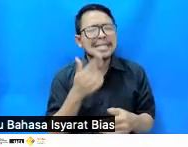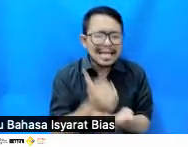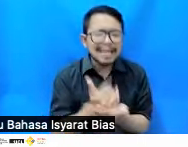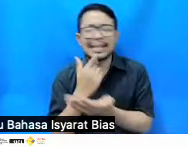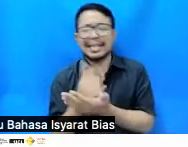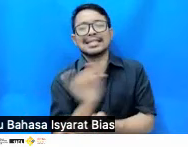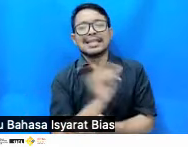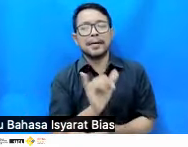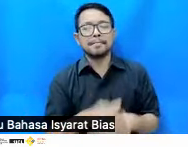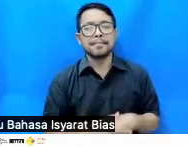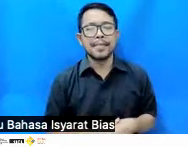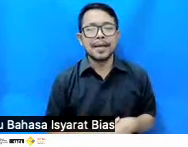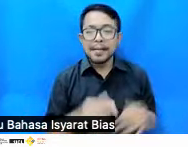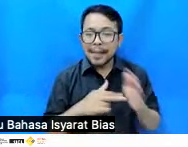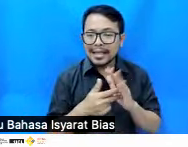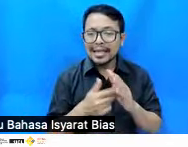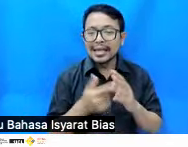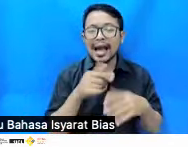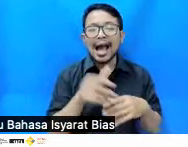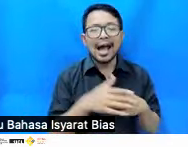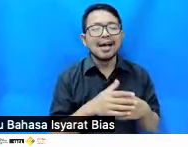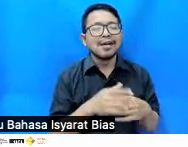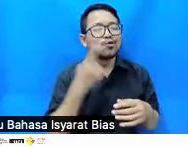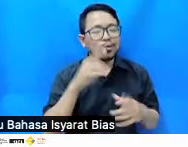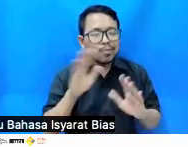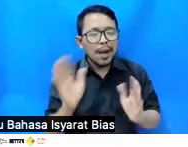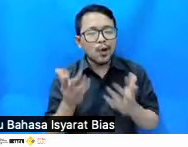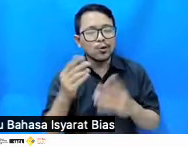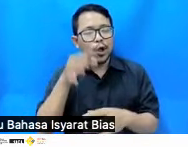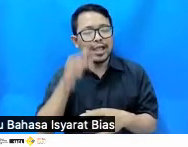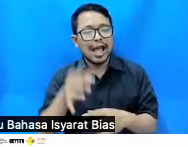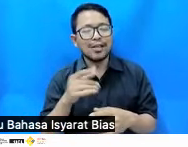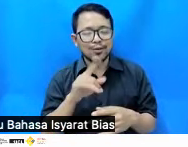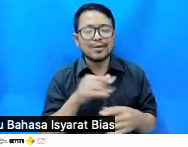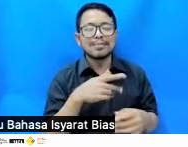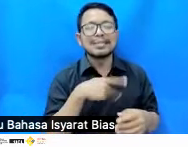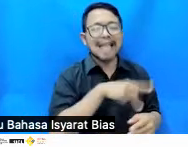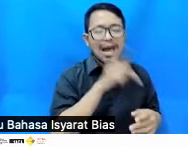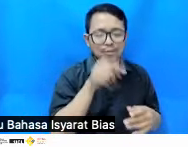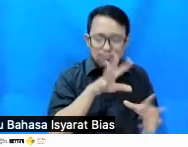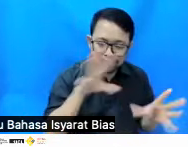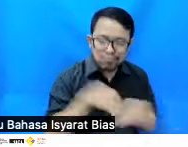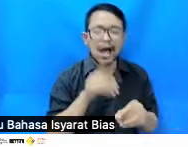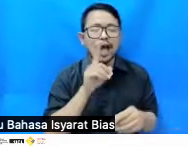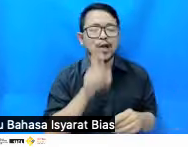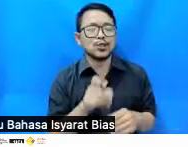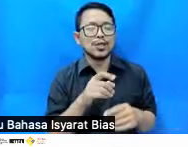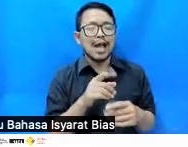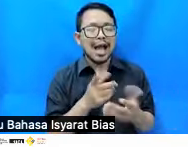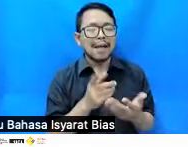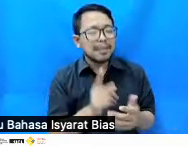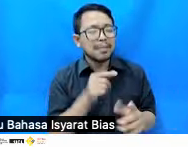people to make sure that their views and aspirations are accounted for across city design